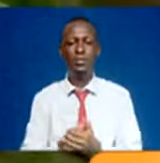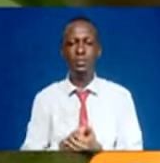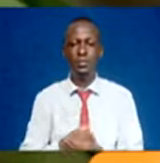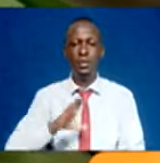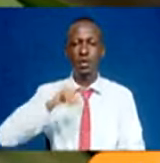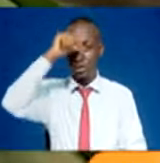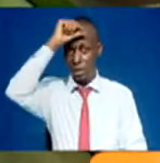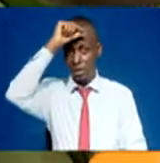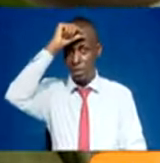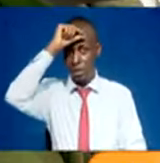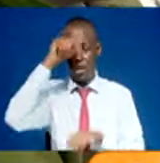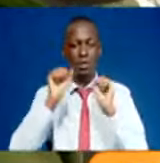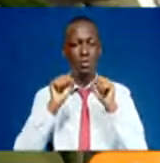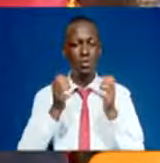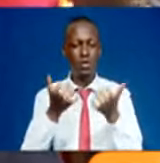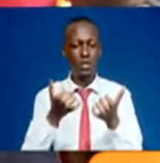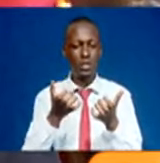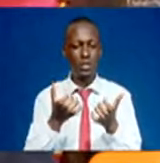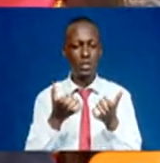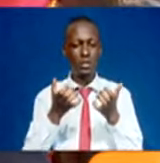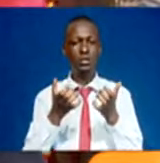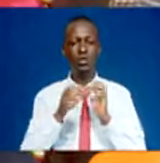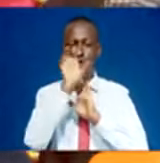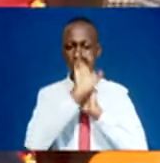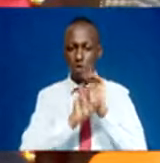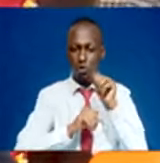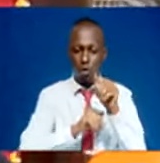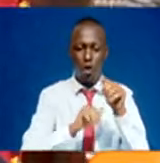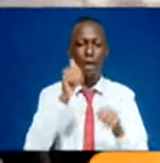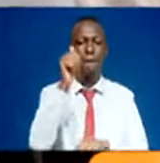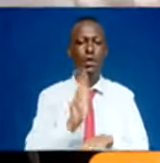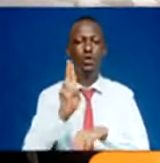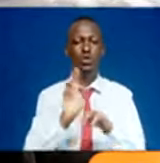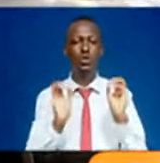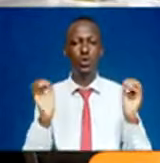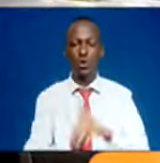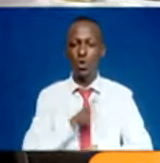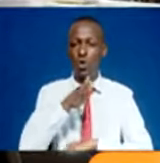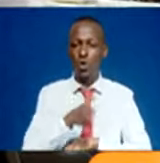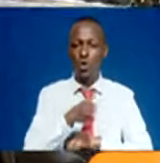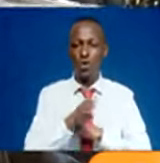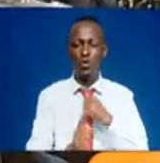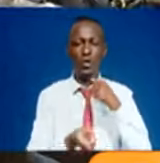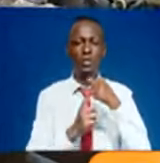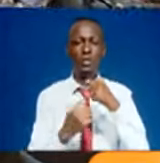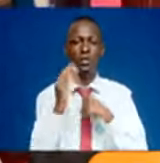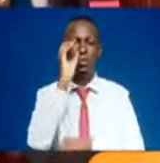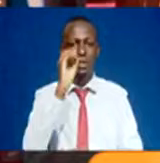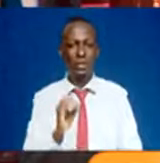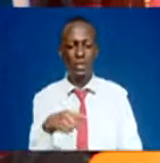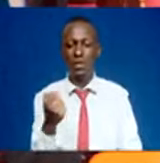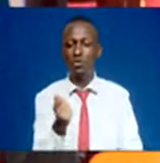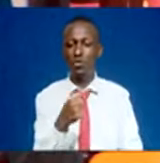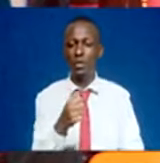kaunti hazijazingatia hitaji la kikatiba la kutotumia zaidi ya 35% ya